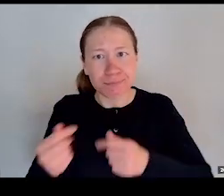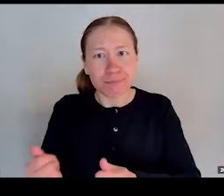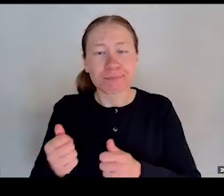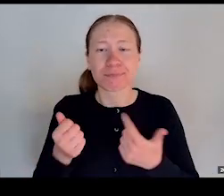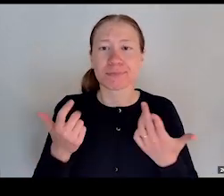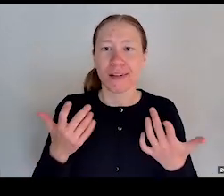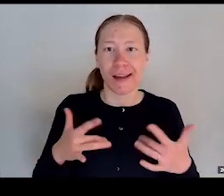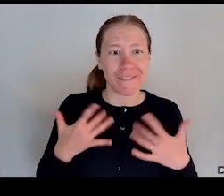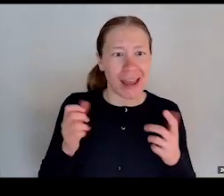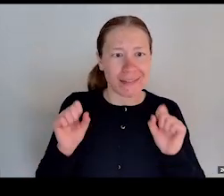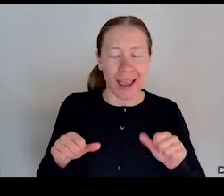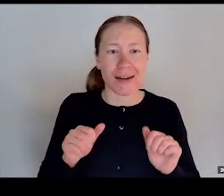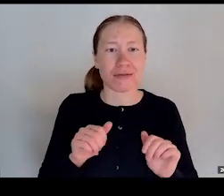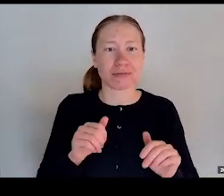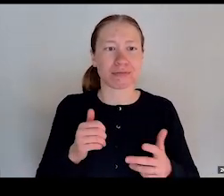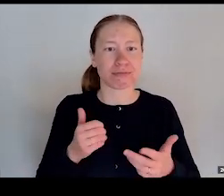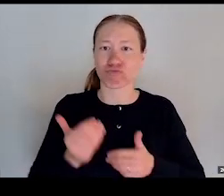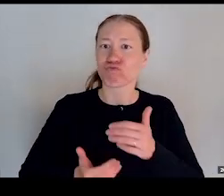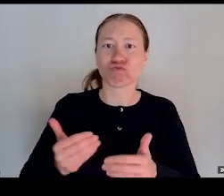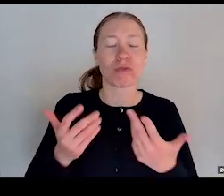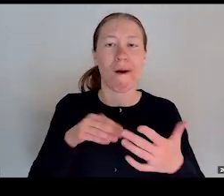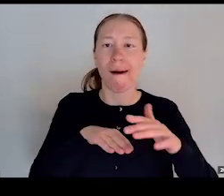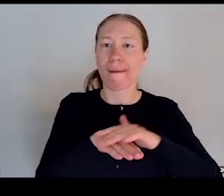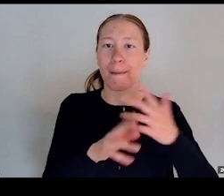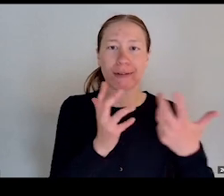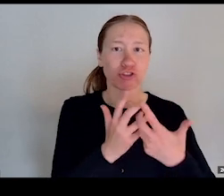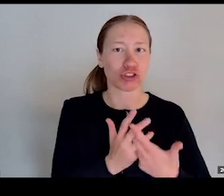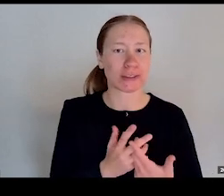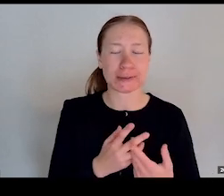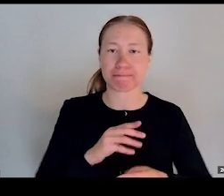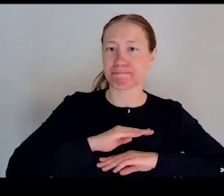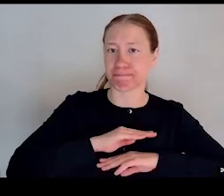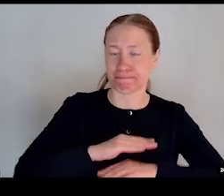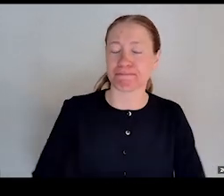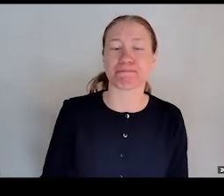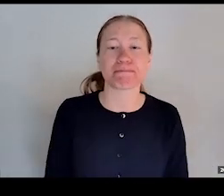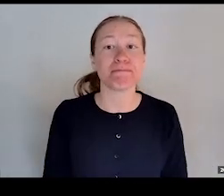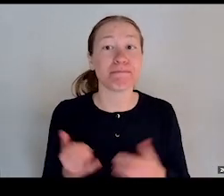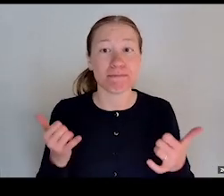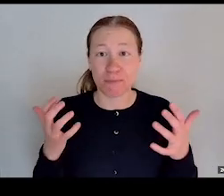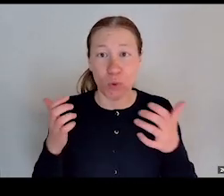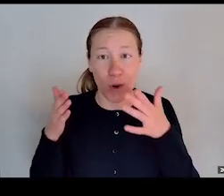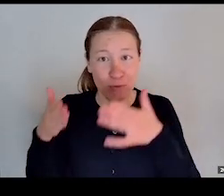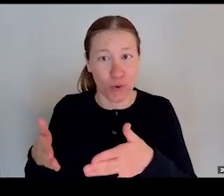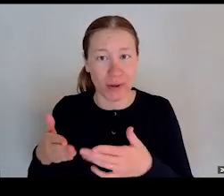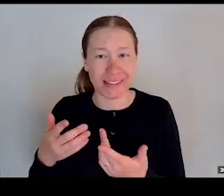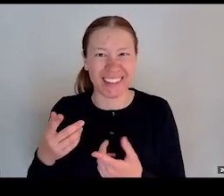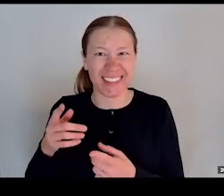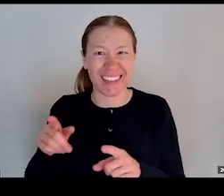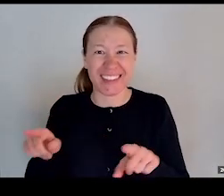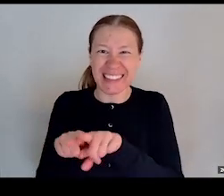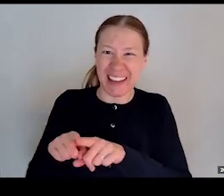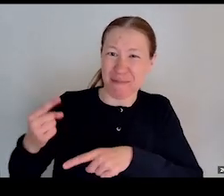run smoothly and to ensure that accommodation needs are met. So now I really want to focus more on the day of the event rather